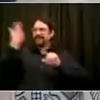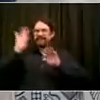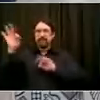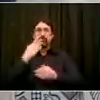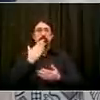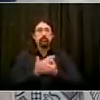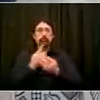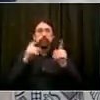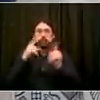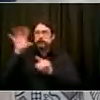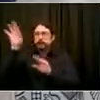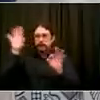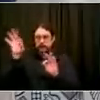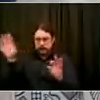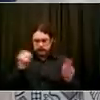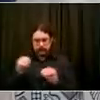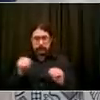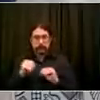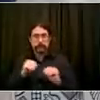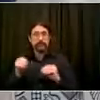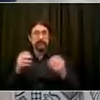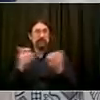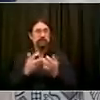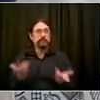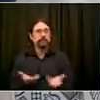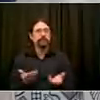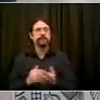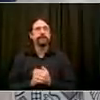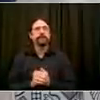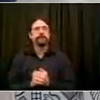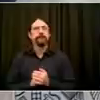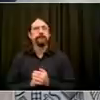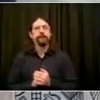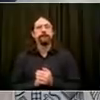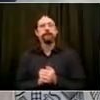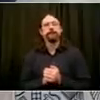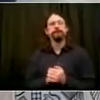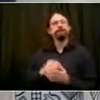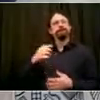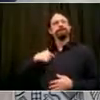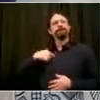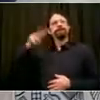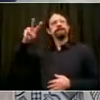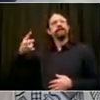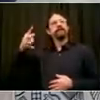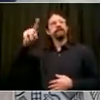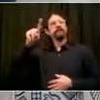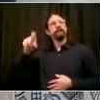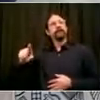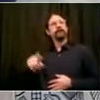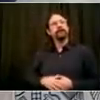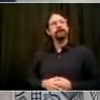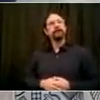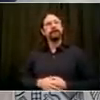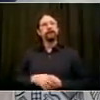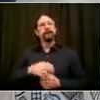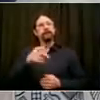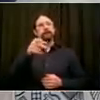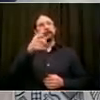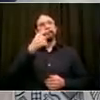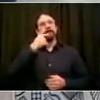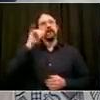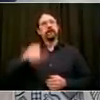be a short-term shutdown? At the same time, you're saying that indoor dining and gyms are about to close, that all of New York City is about